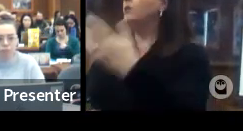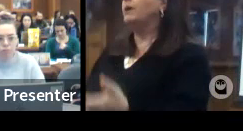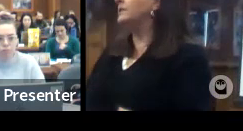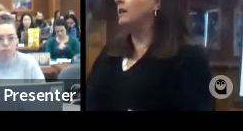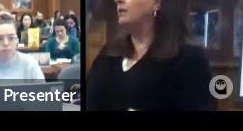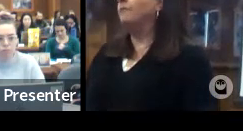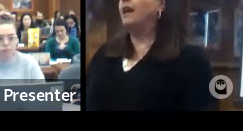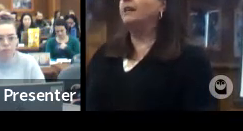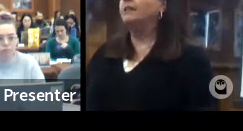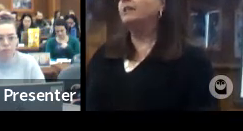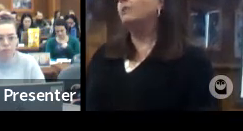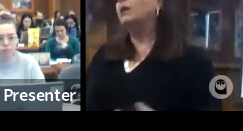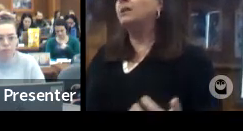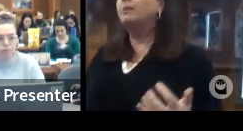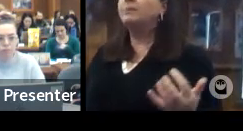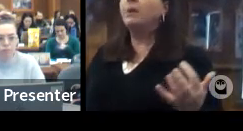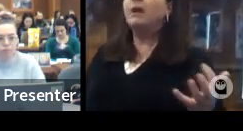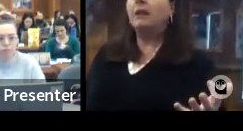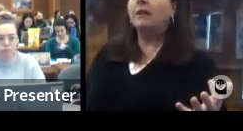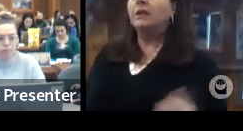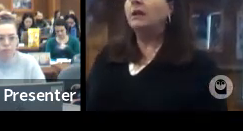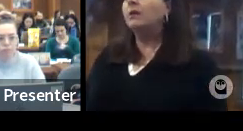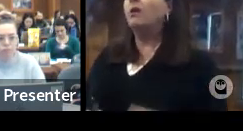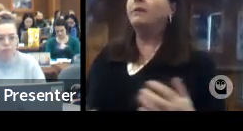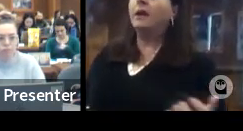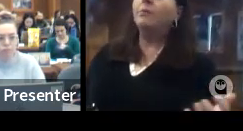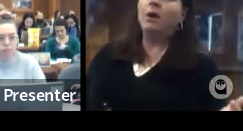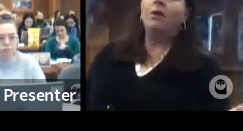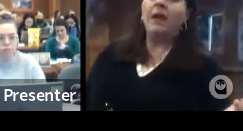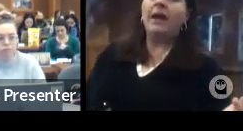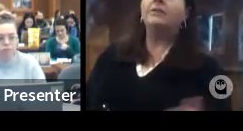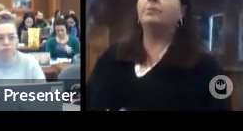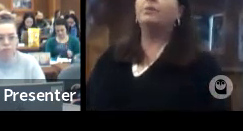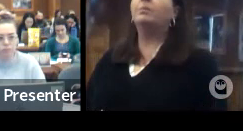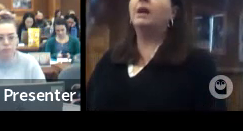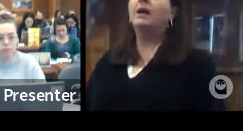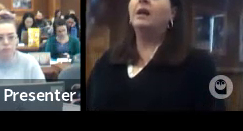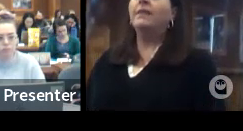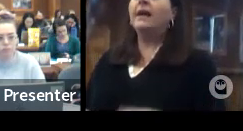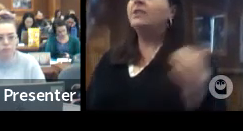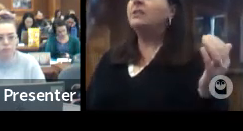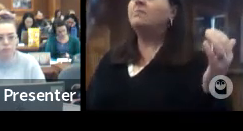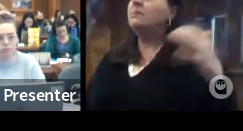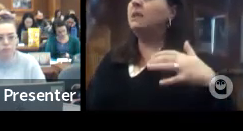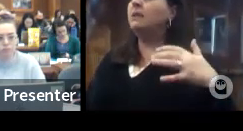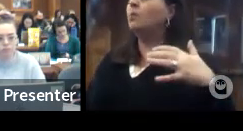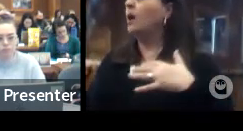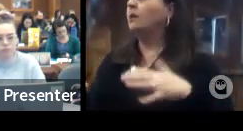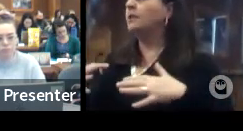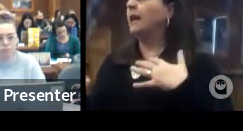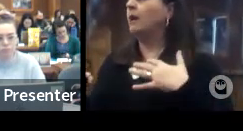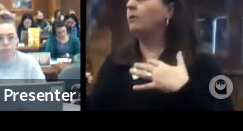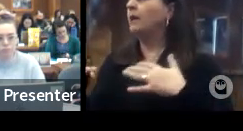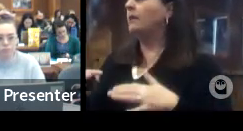a question about the cycle of violence, you think, well, to the best of my recollection, or I think I recall that, blah, blah, blah. That just